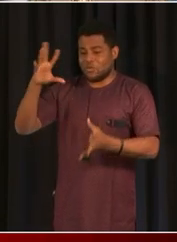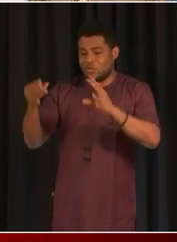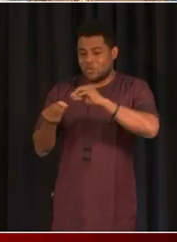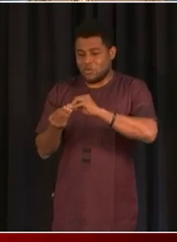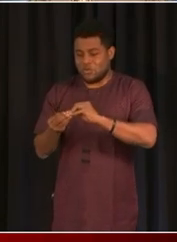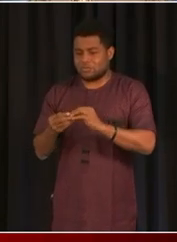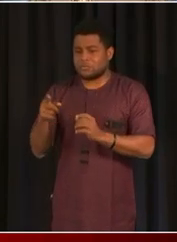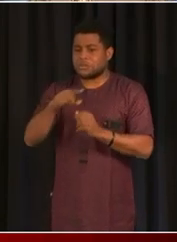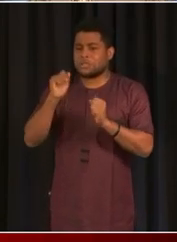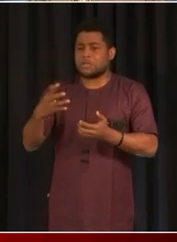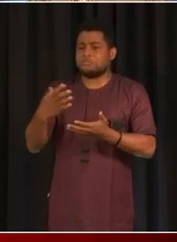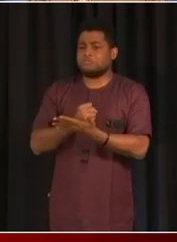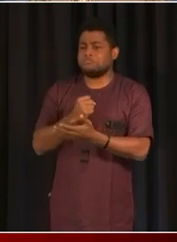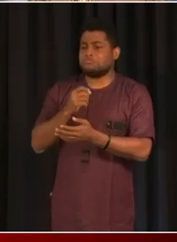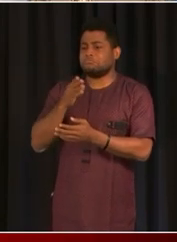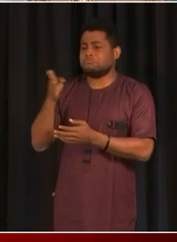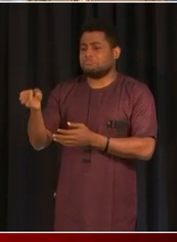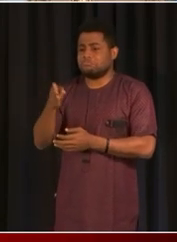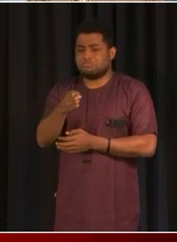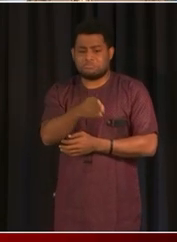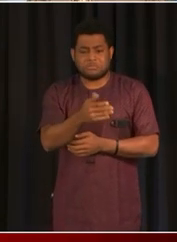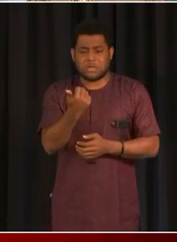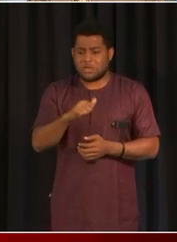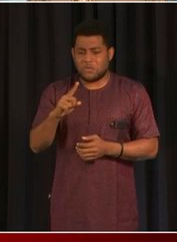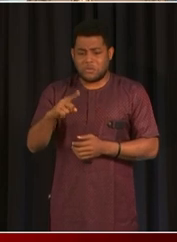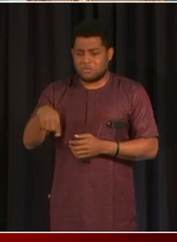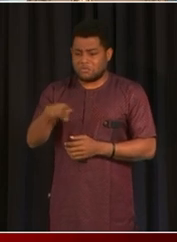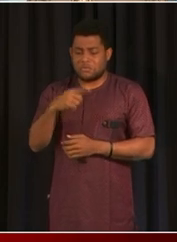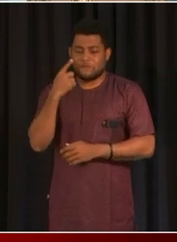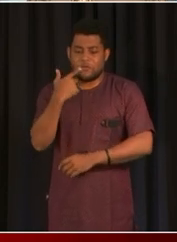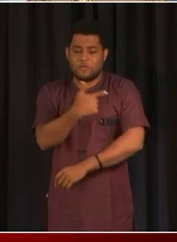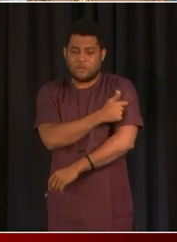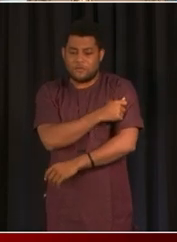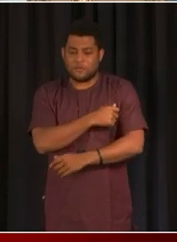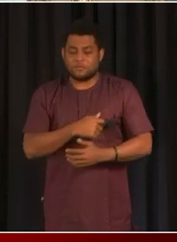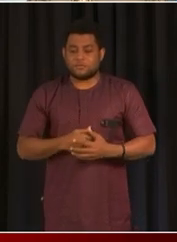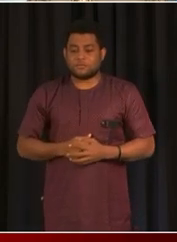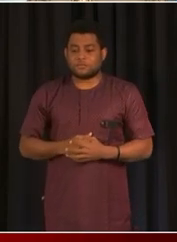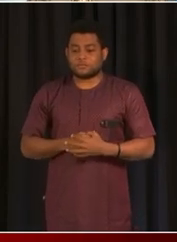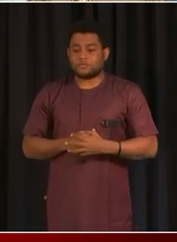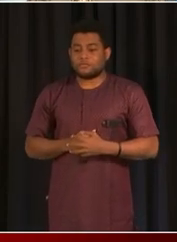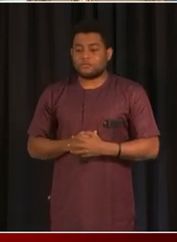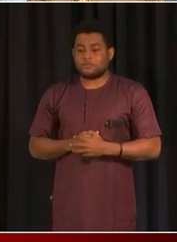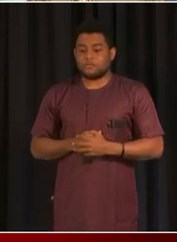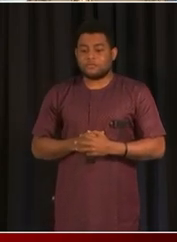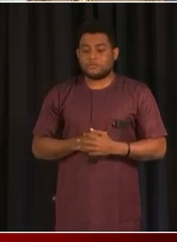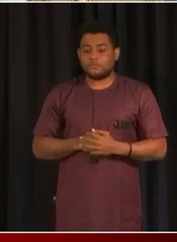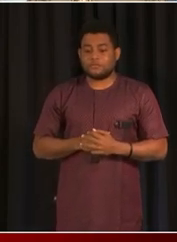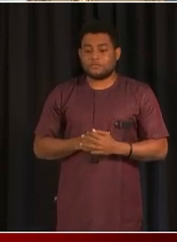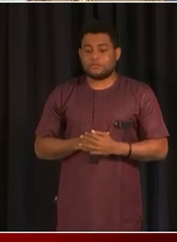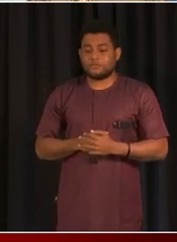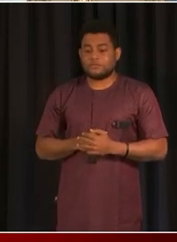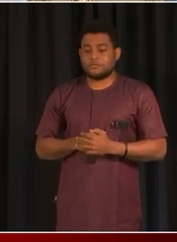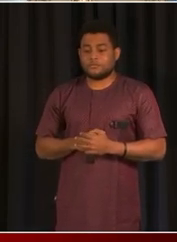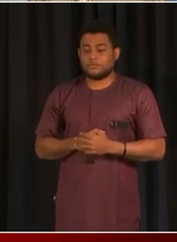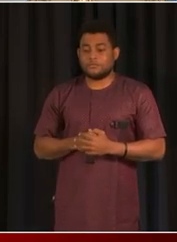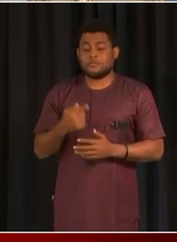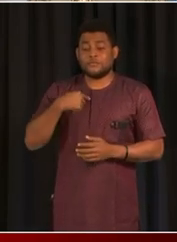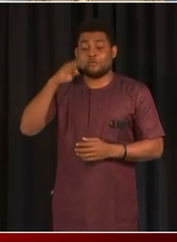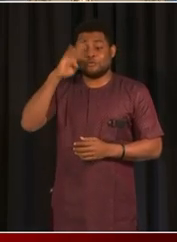to talk about, and I know that you have been following on coronavirus.dc.gov, and you can do so